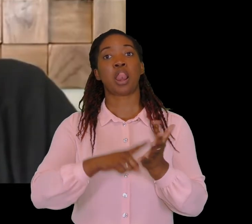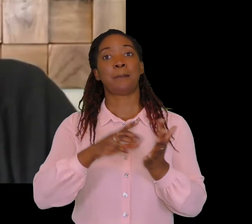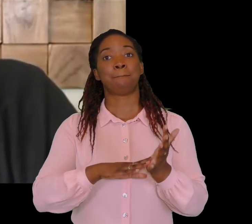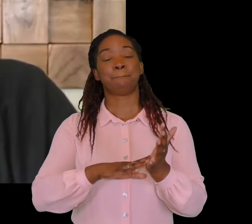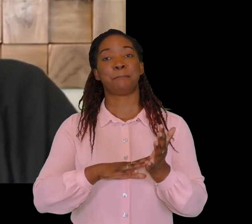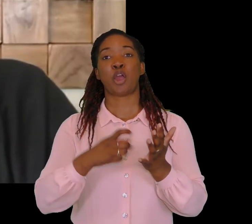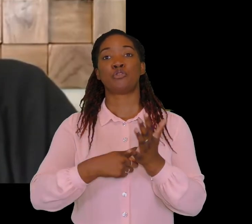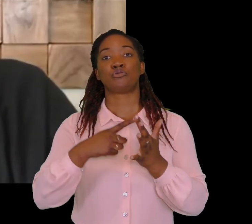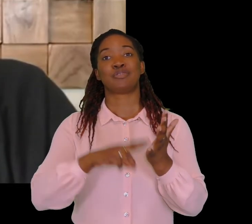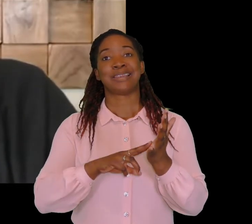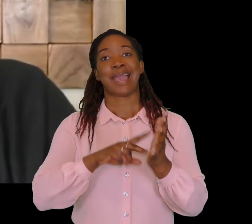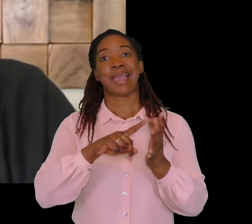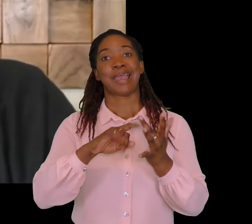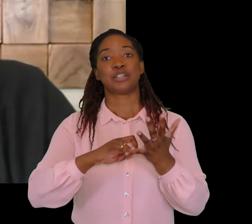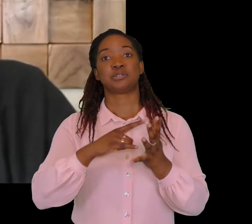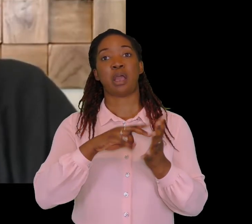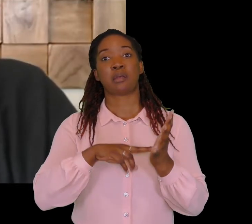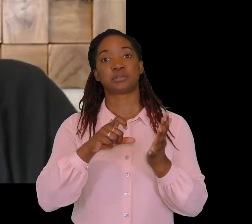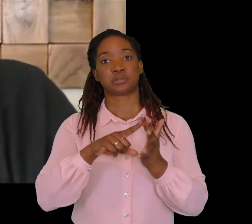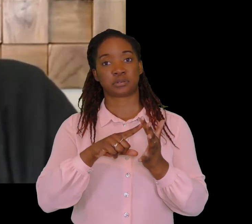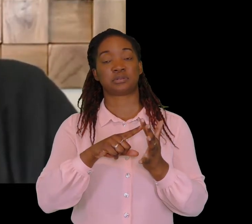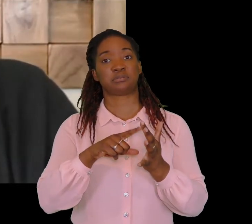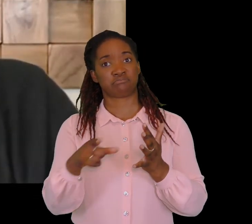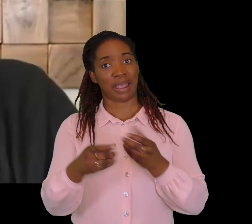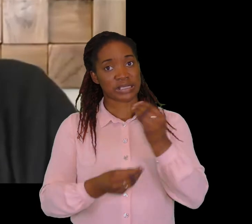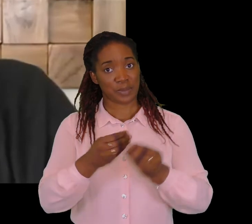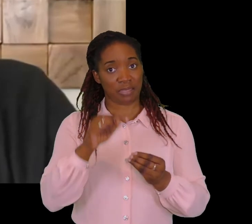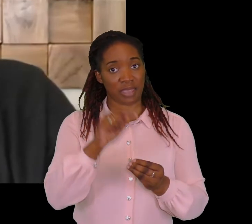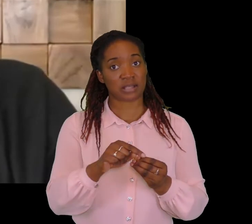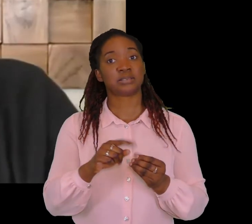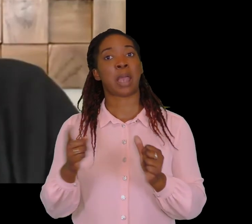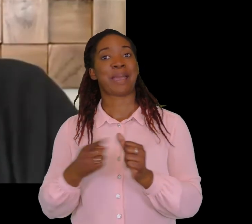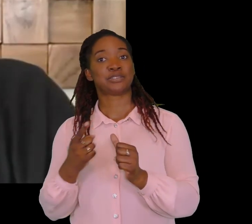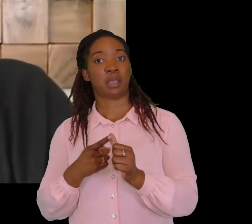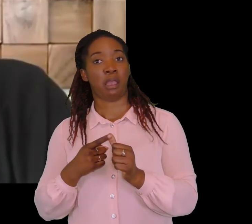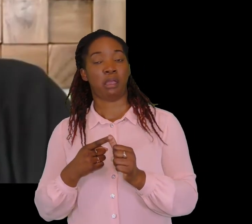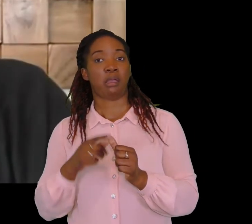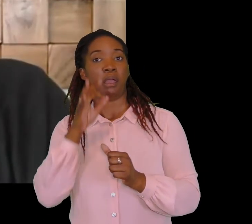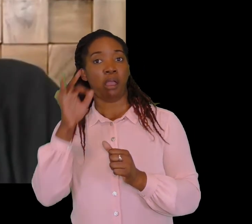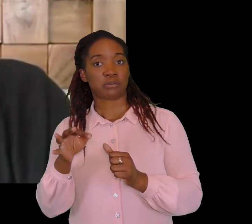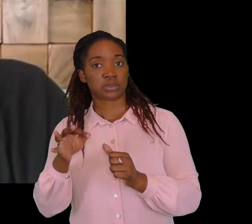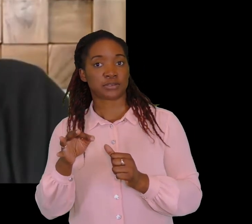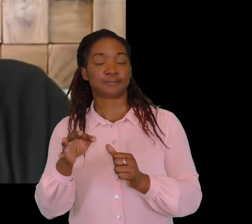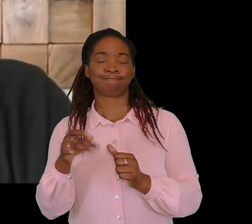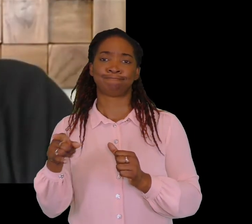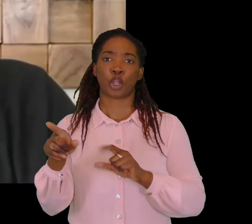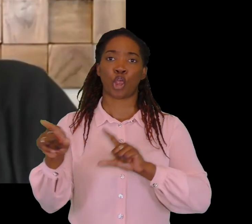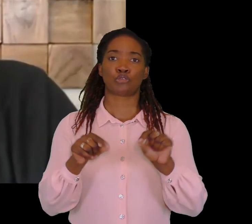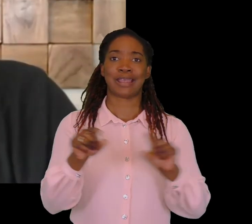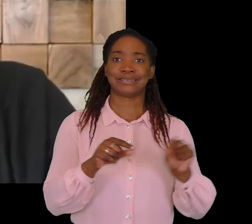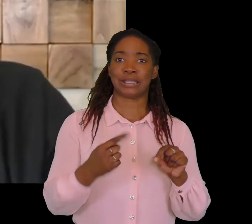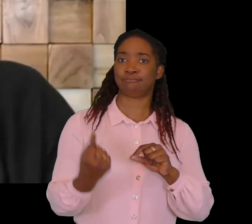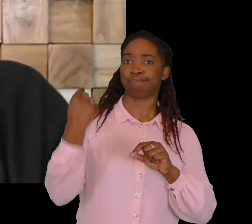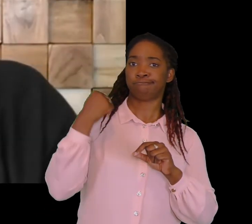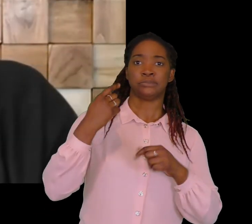and to unpack that. A question from Ananda Rutherford about curating